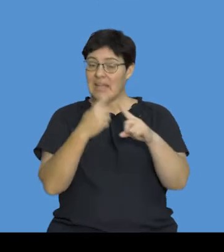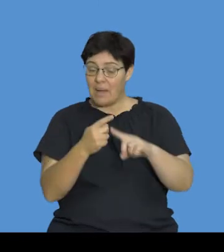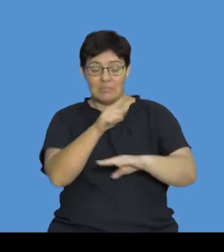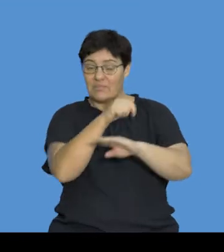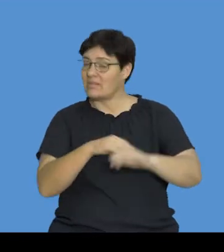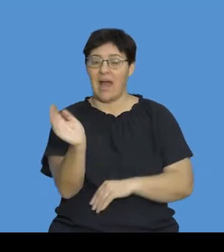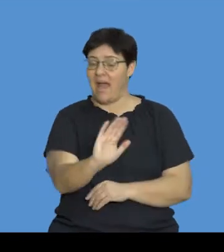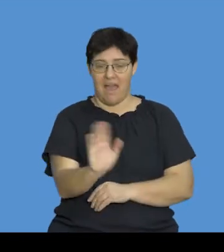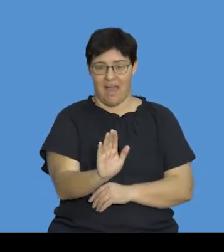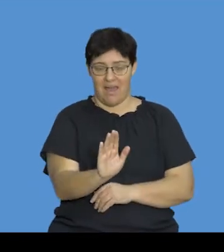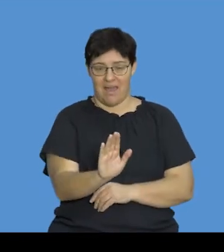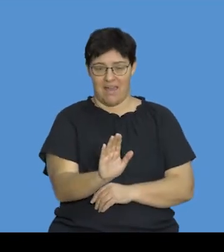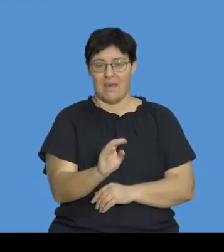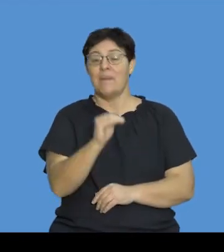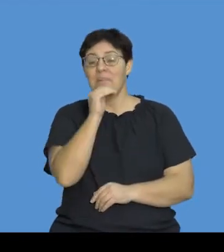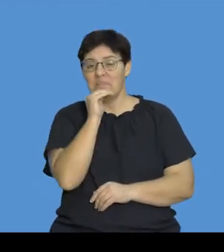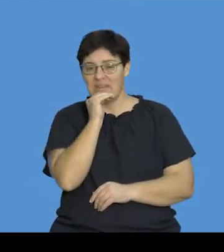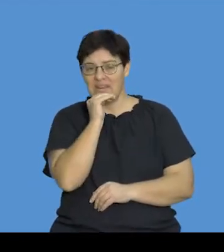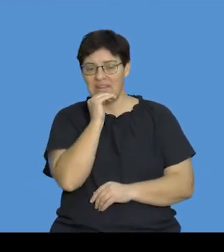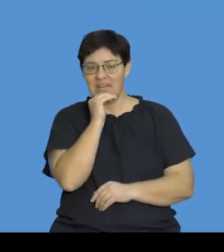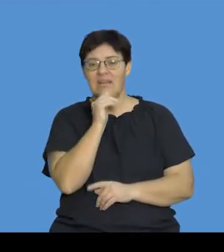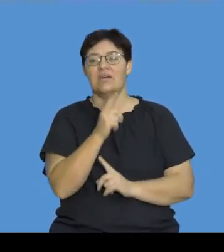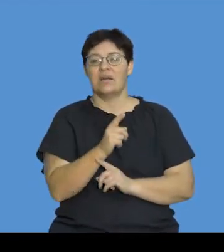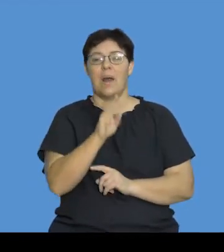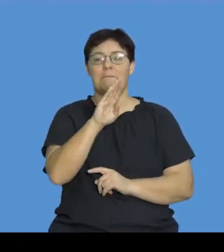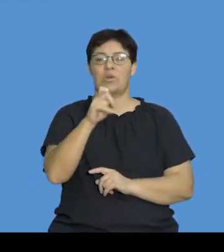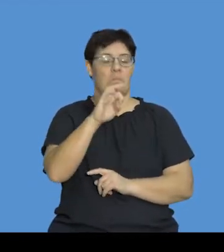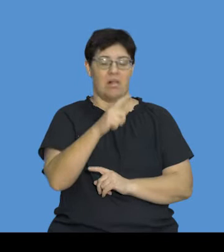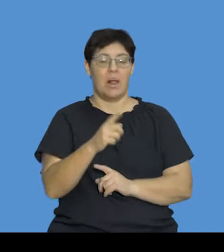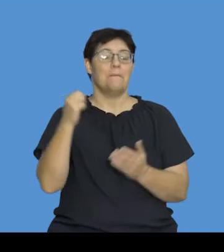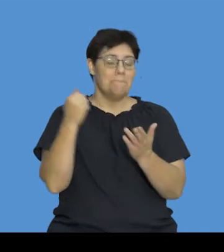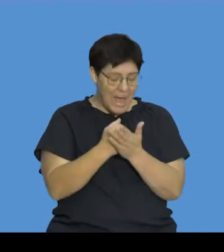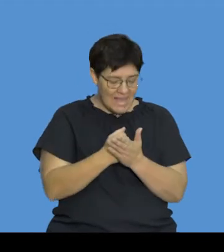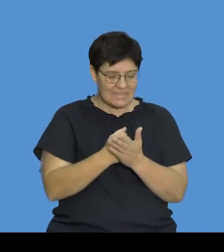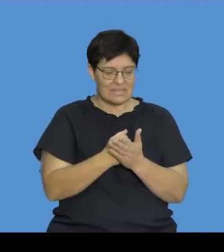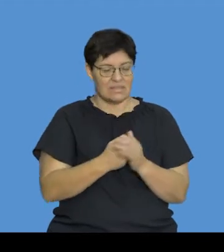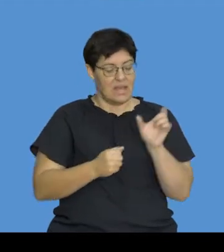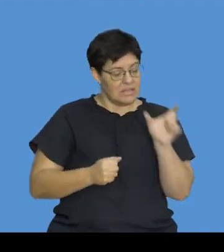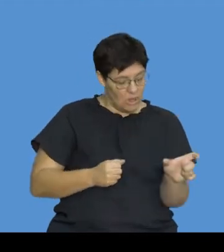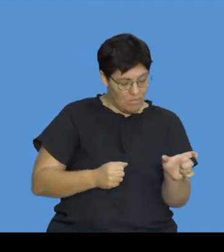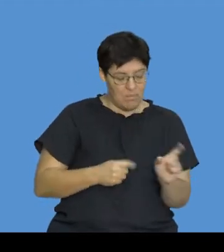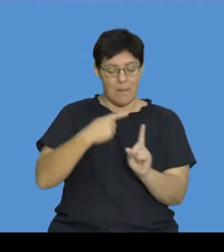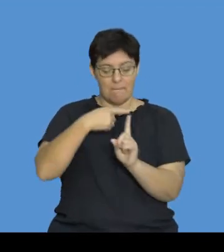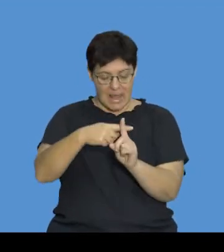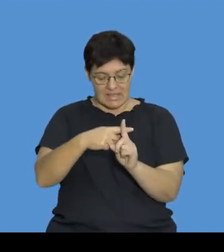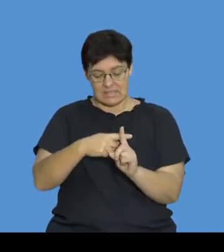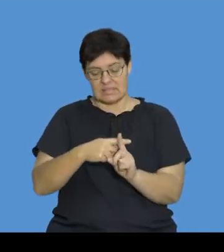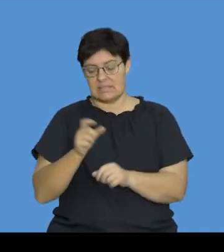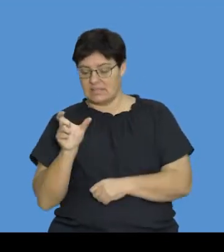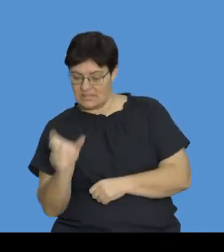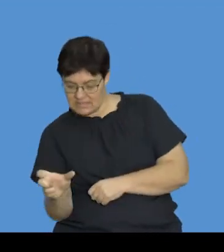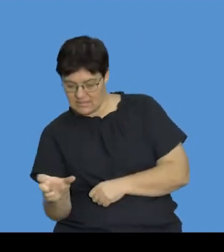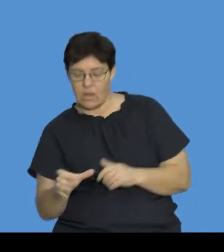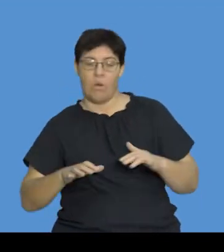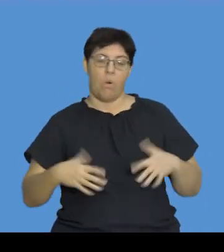terms. That has nothing to do with it being a binomial. So a binomial will be like A plus B